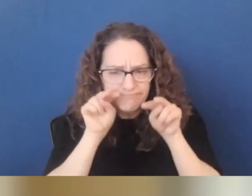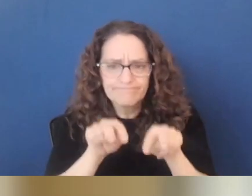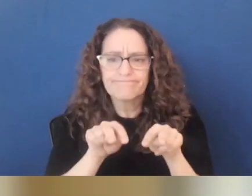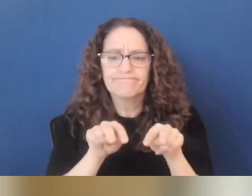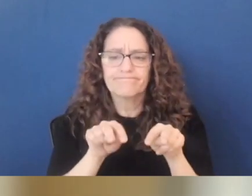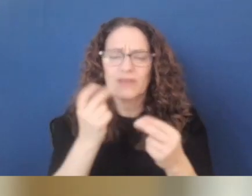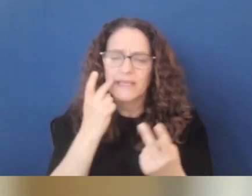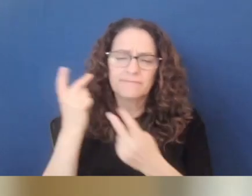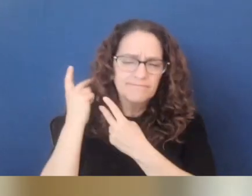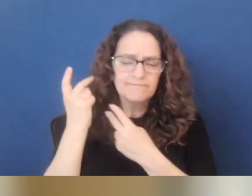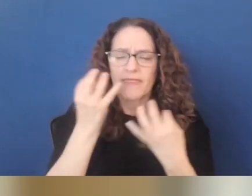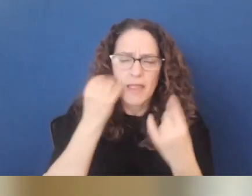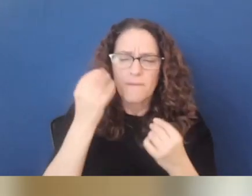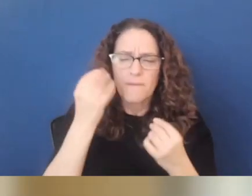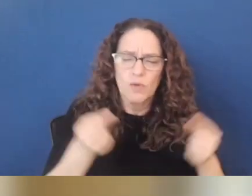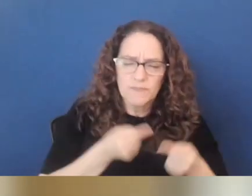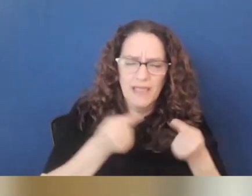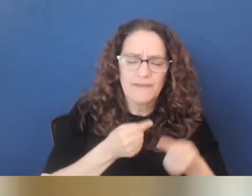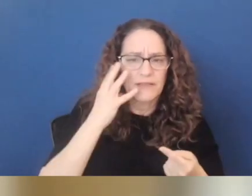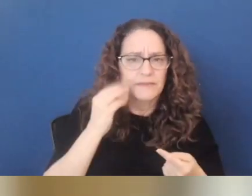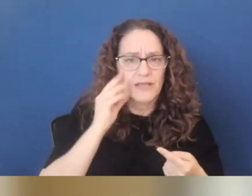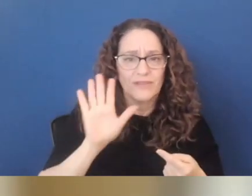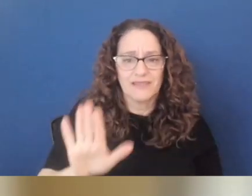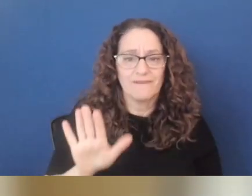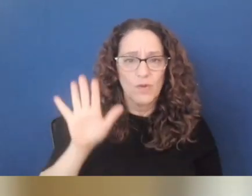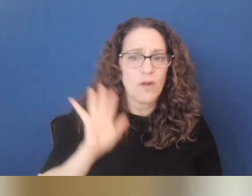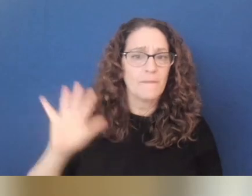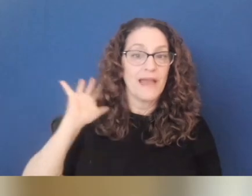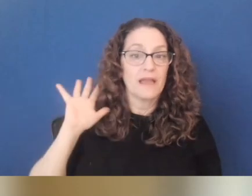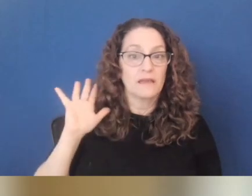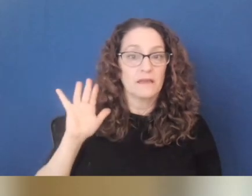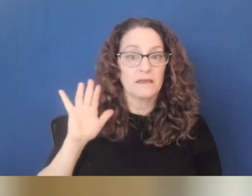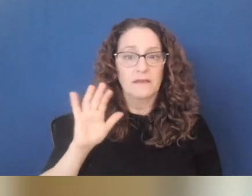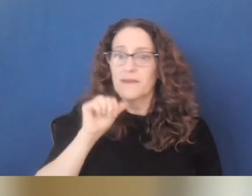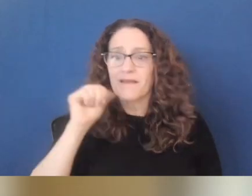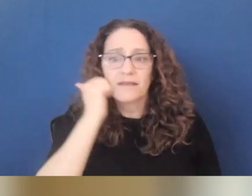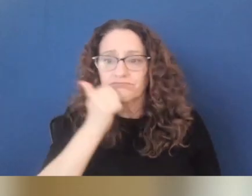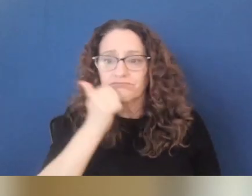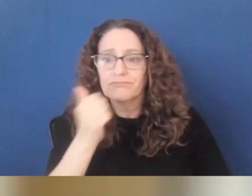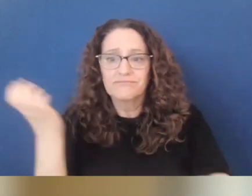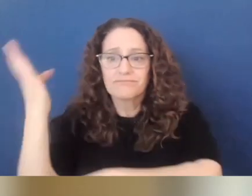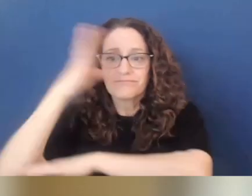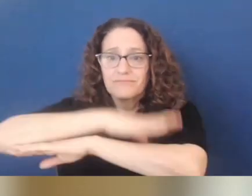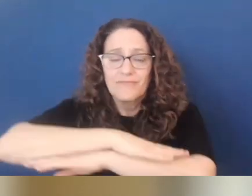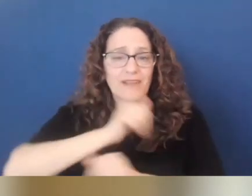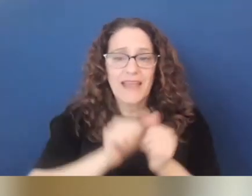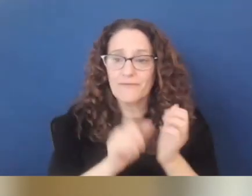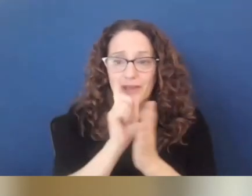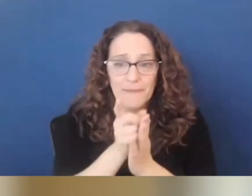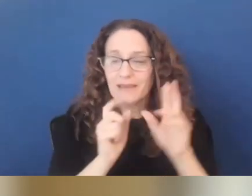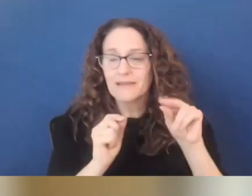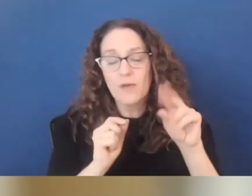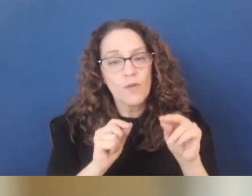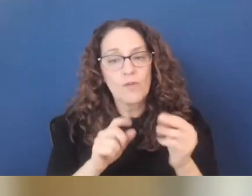past, but maybe not every minute of every day. You know, sometimes we need to be able to turn away too. It's not